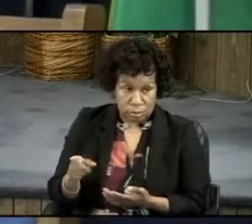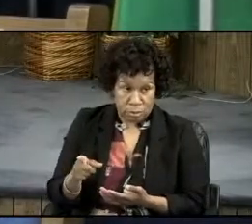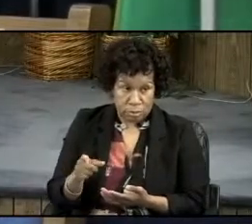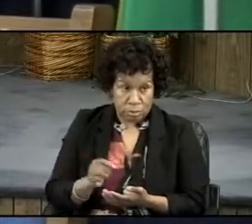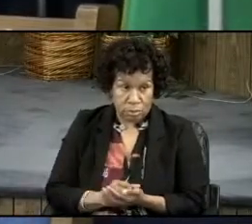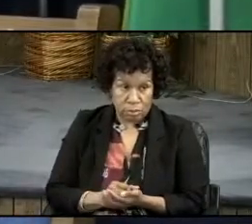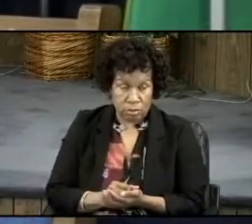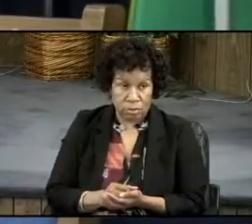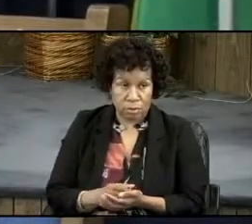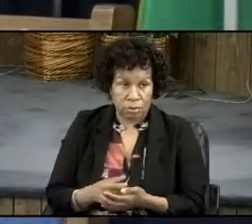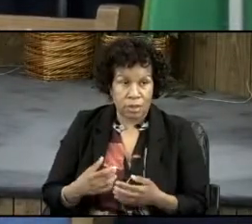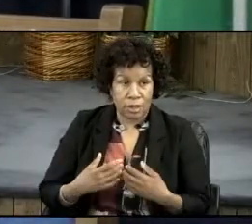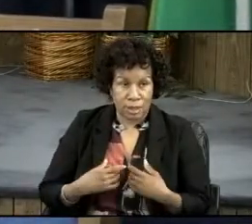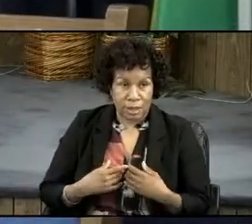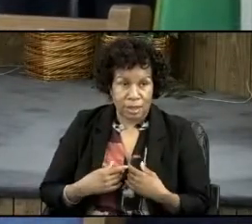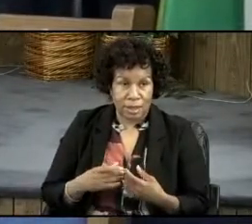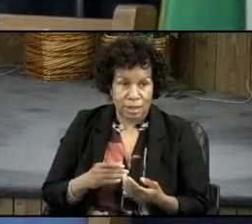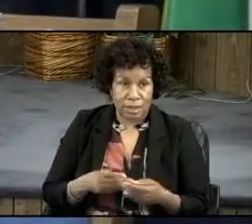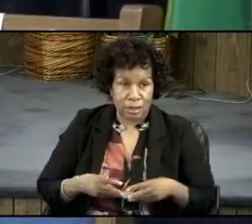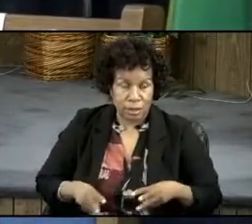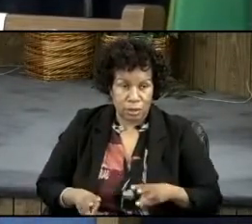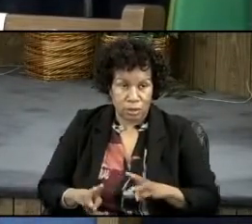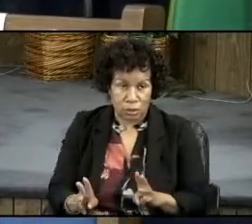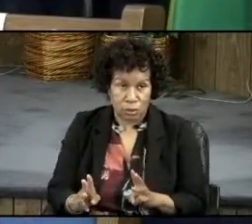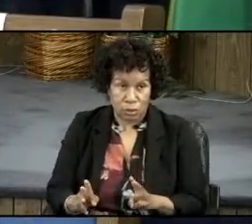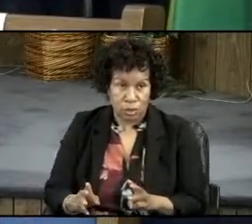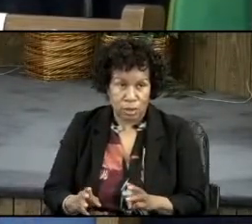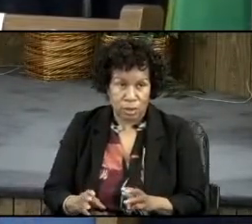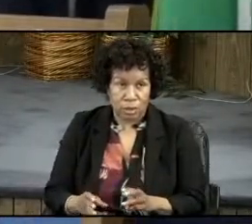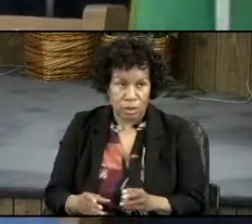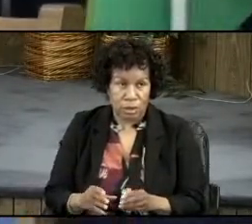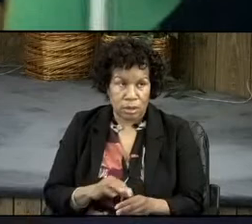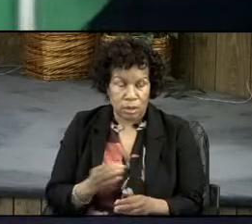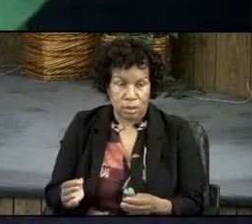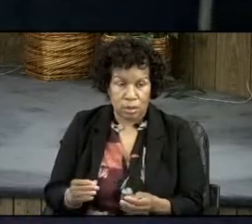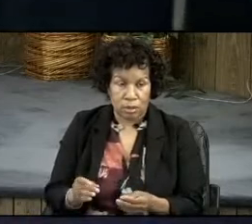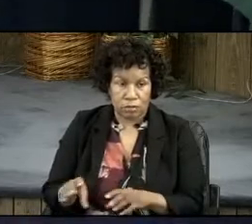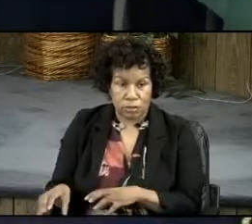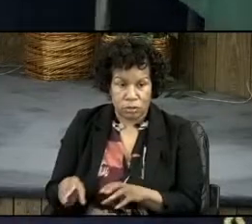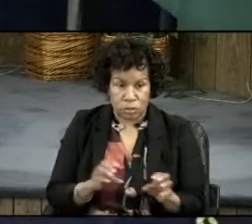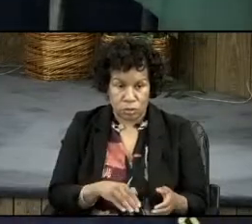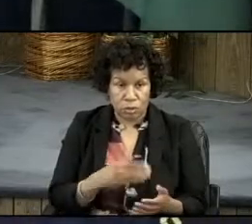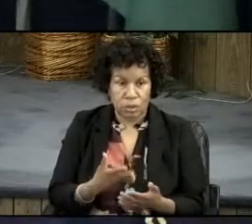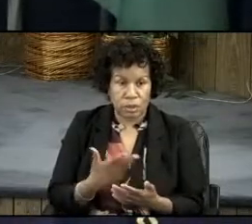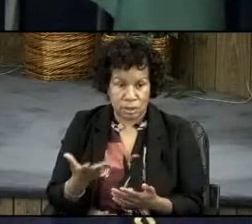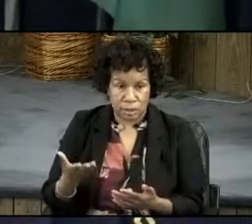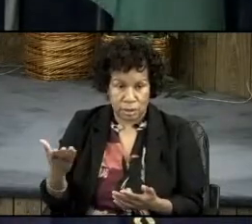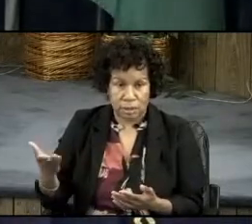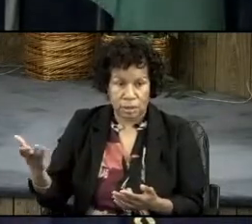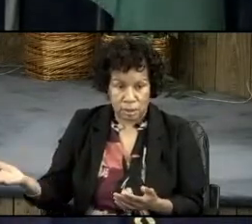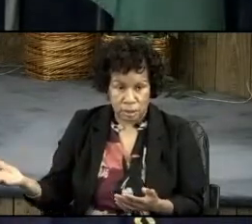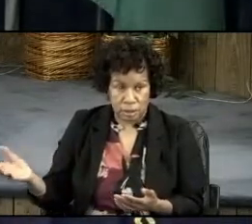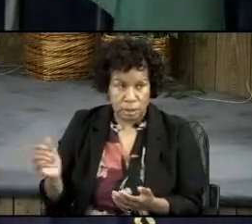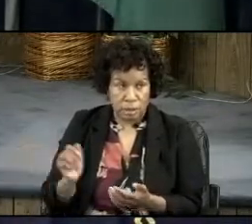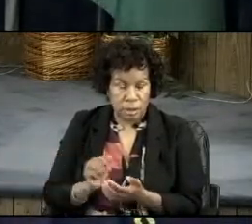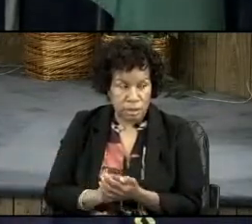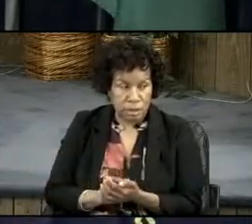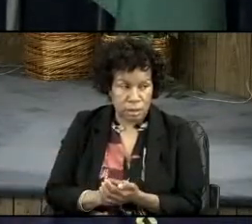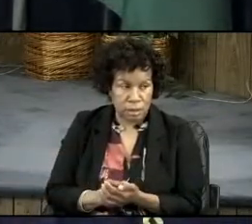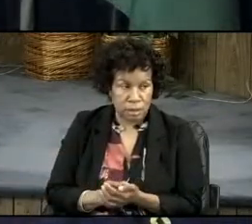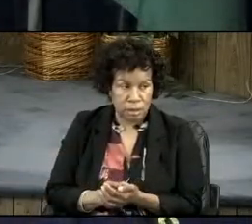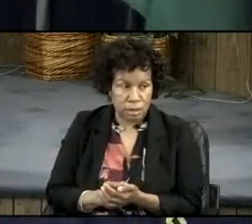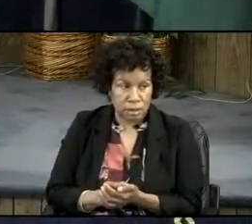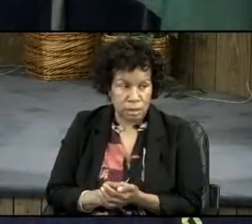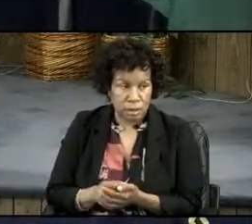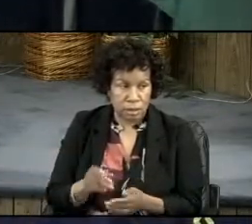So they had a certain way they did it. The priest would come out, the prophet would come out, and he would pronounce a